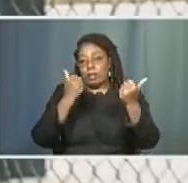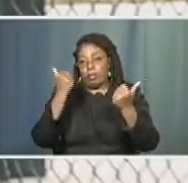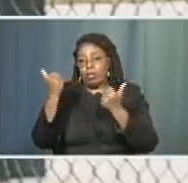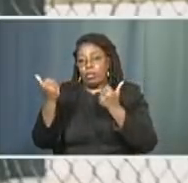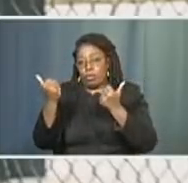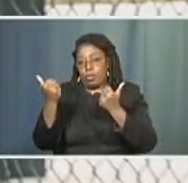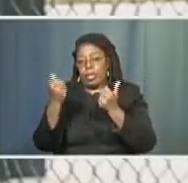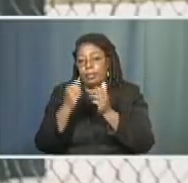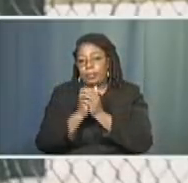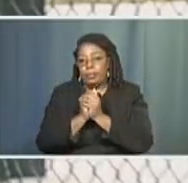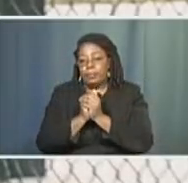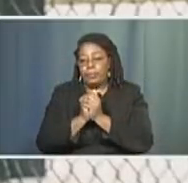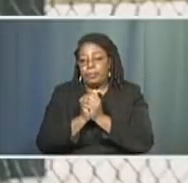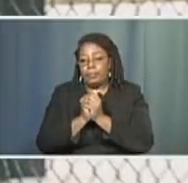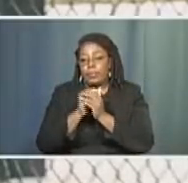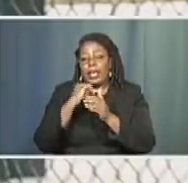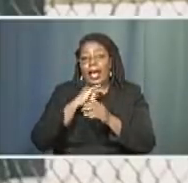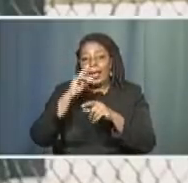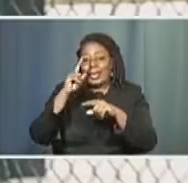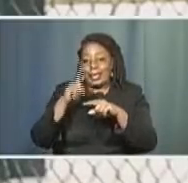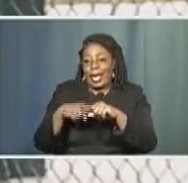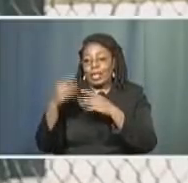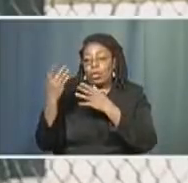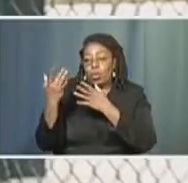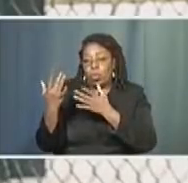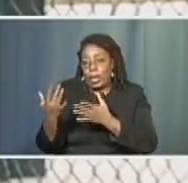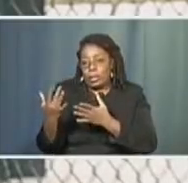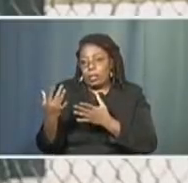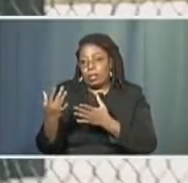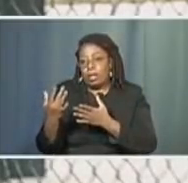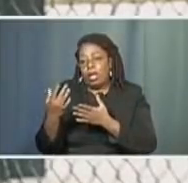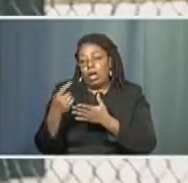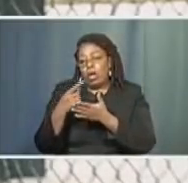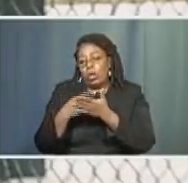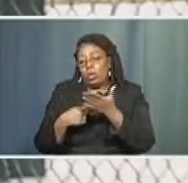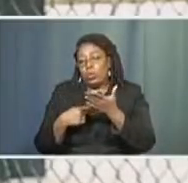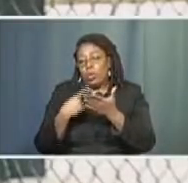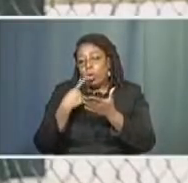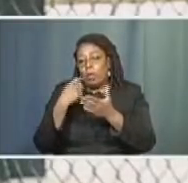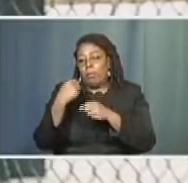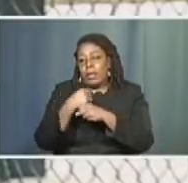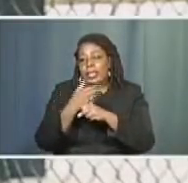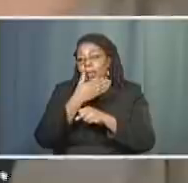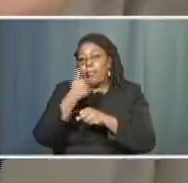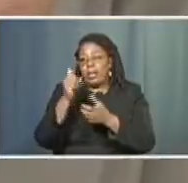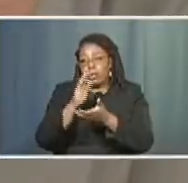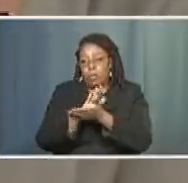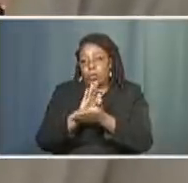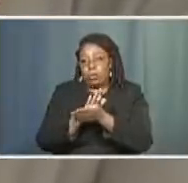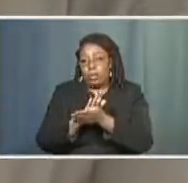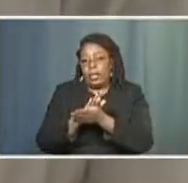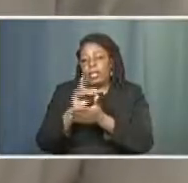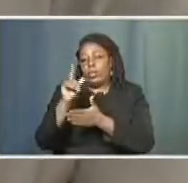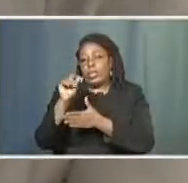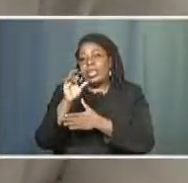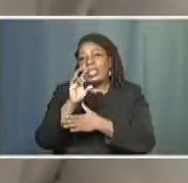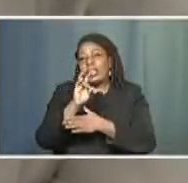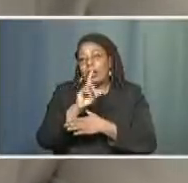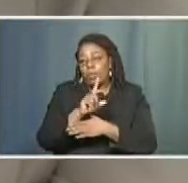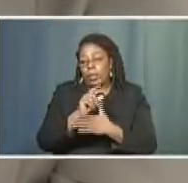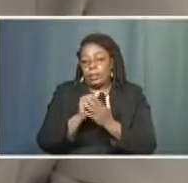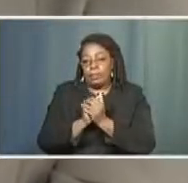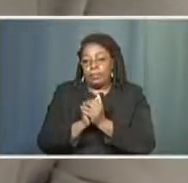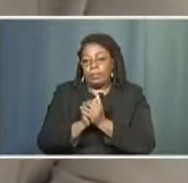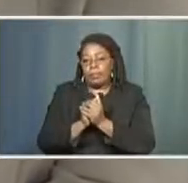campus. I can't wait to hear which aspects make it the best school in the Bahamas in 2071. Well, St.